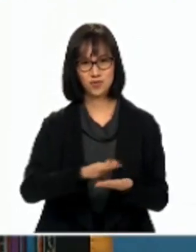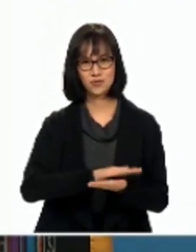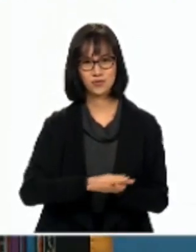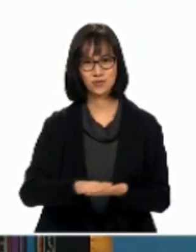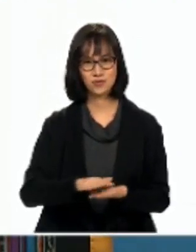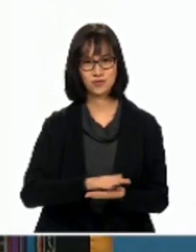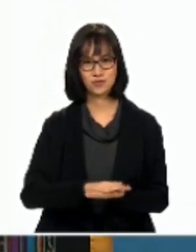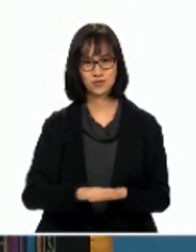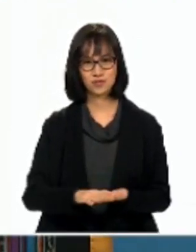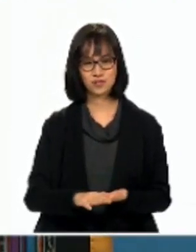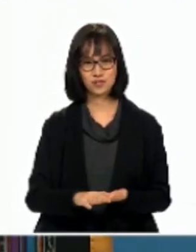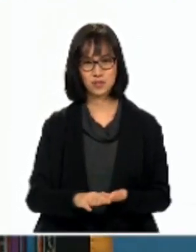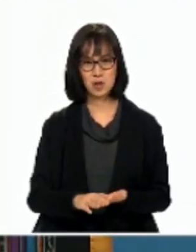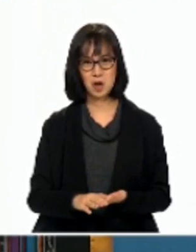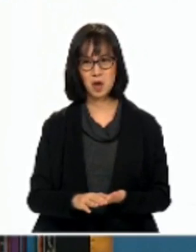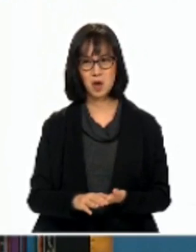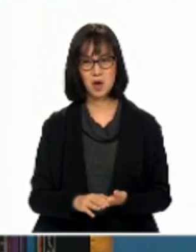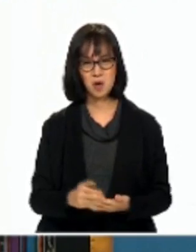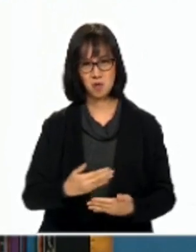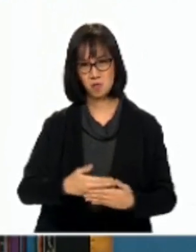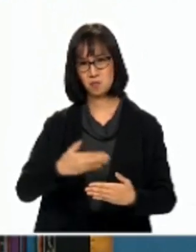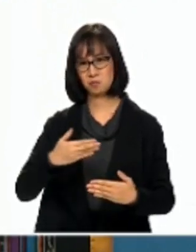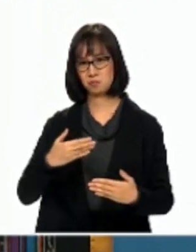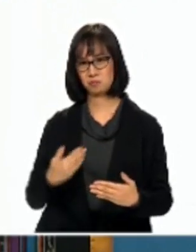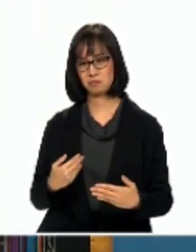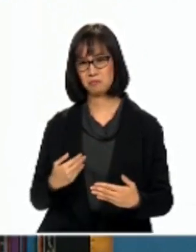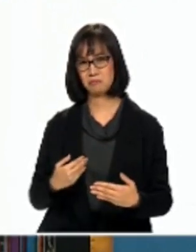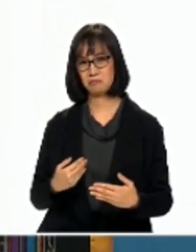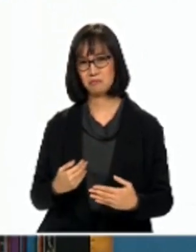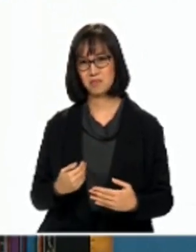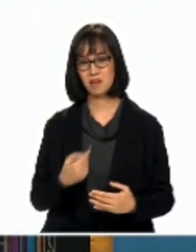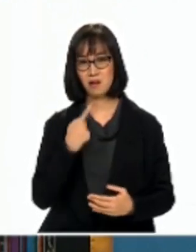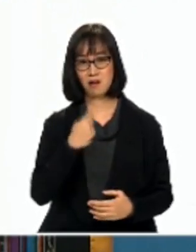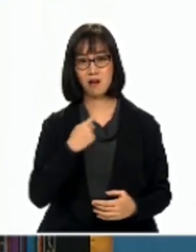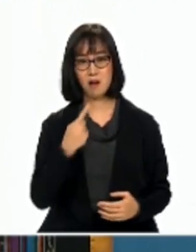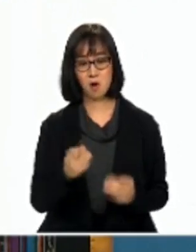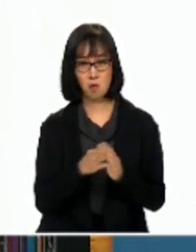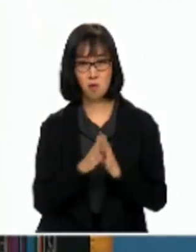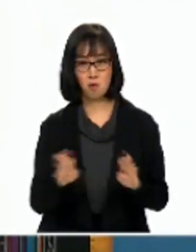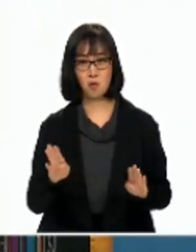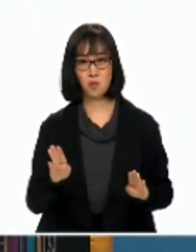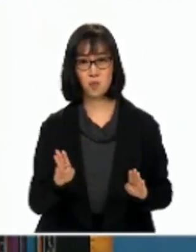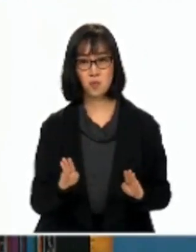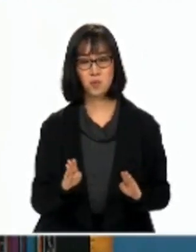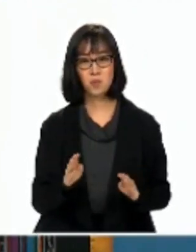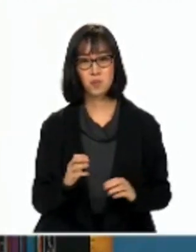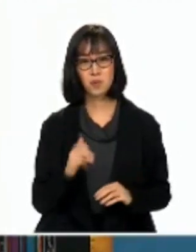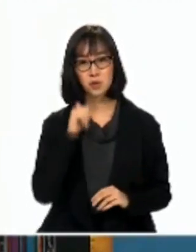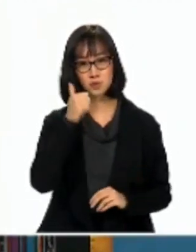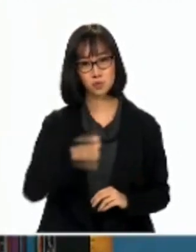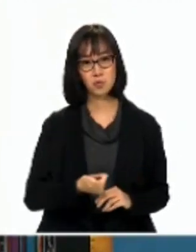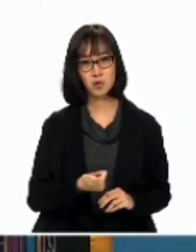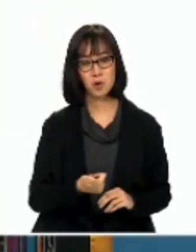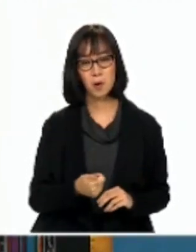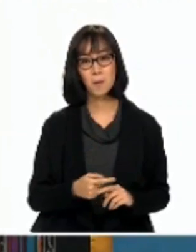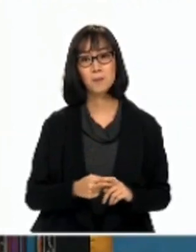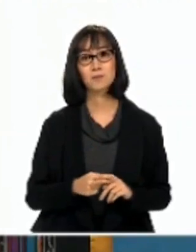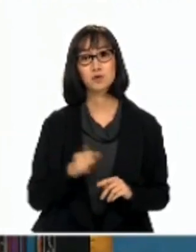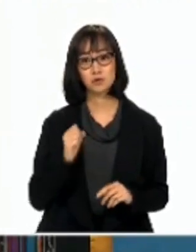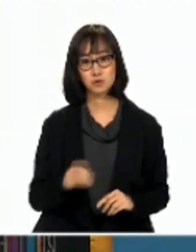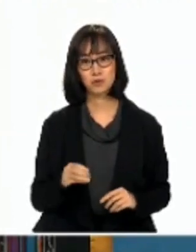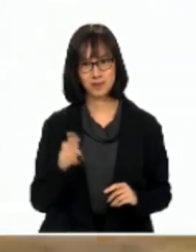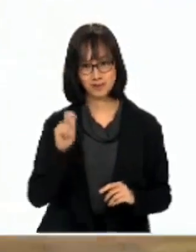day before, we were told that there's going to be an opening tomorrow. So on the TV on that day,